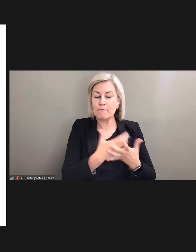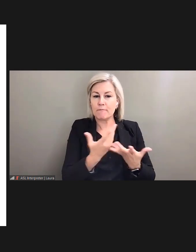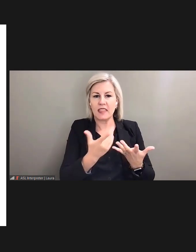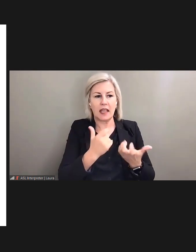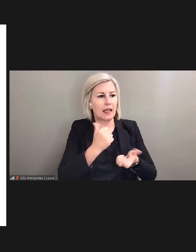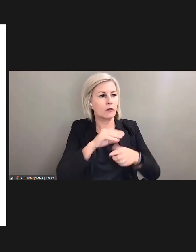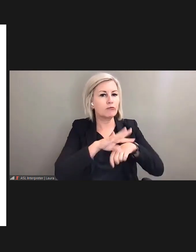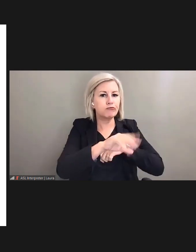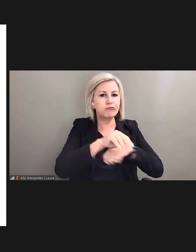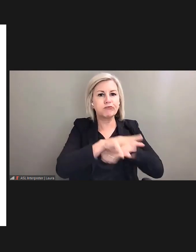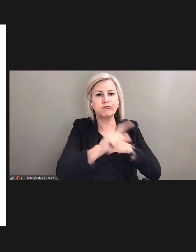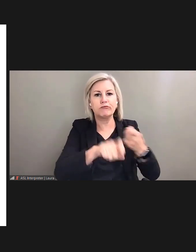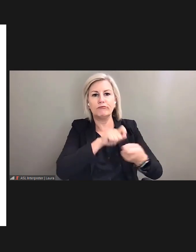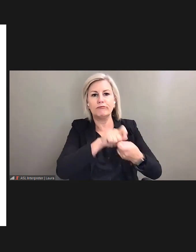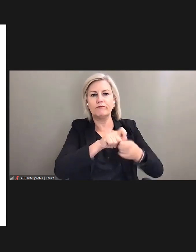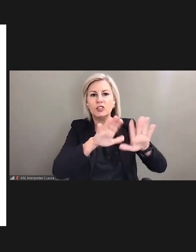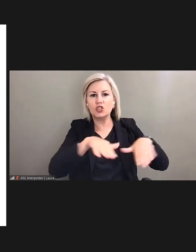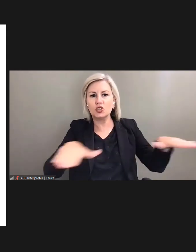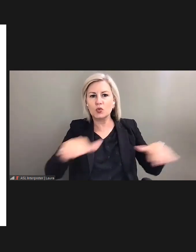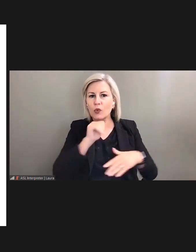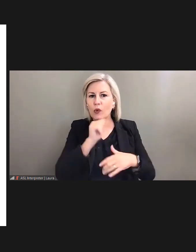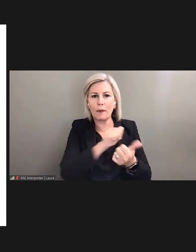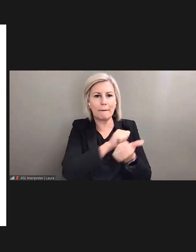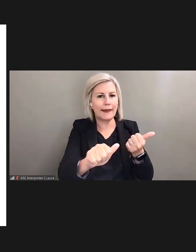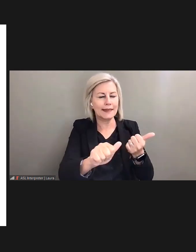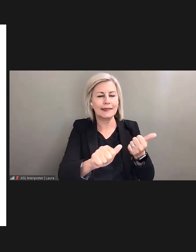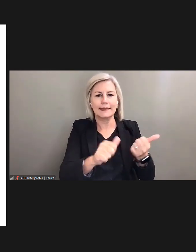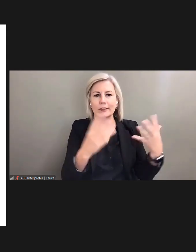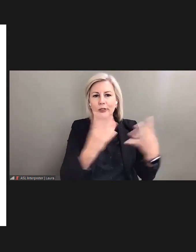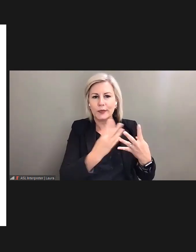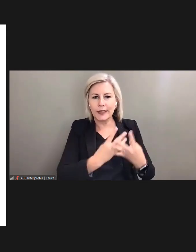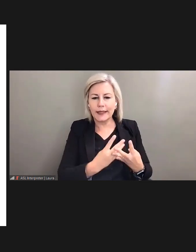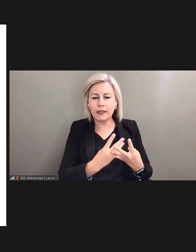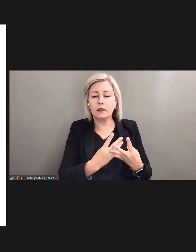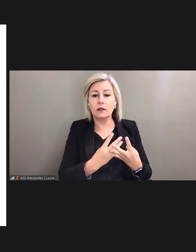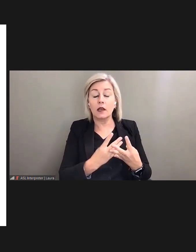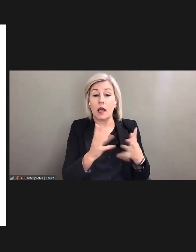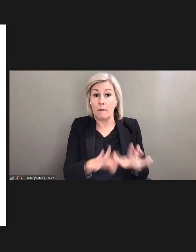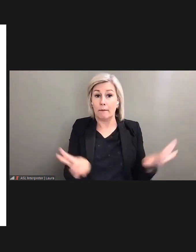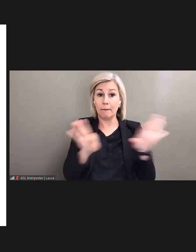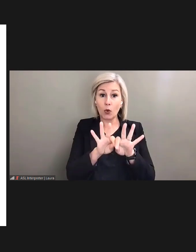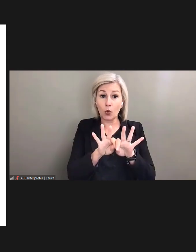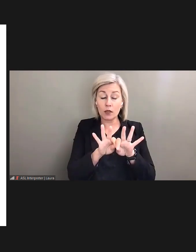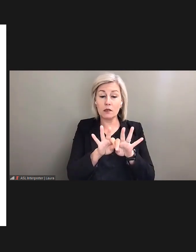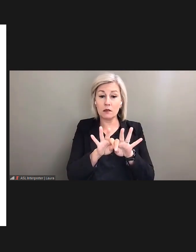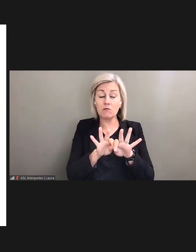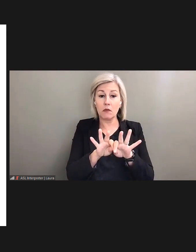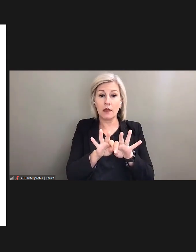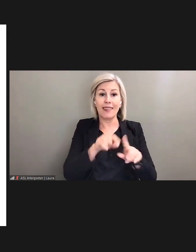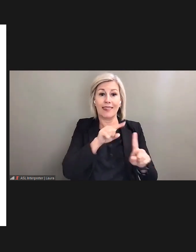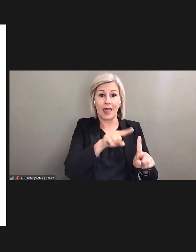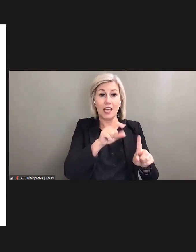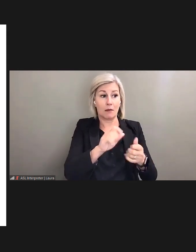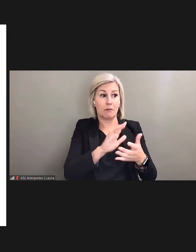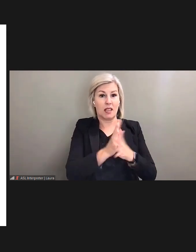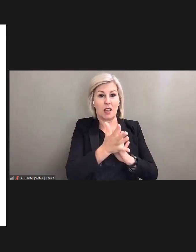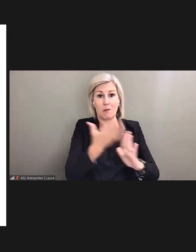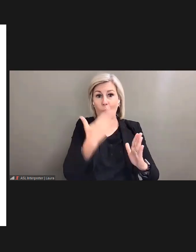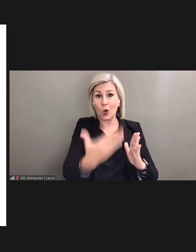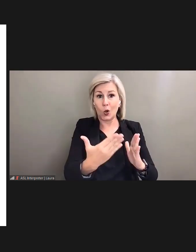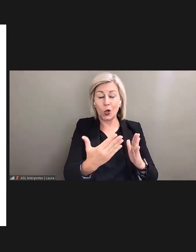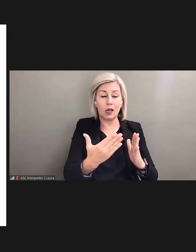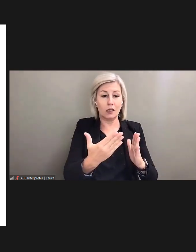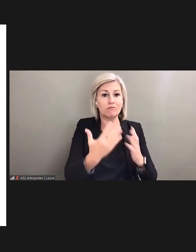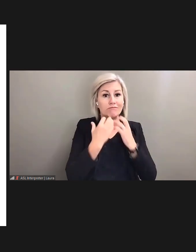about specific children who aren't passing your screenings, and importantly, they can be a valuable resource when you